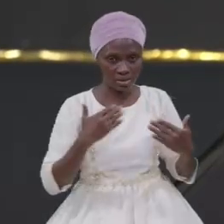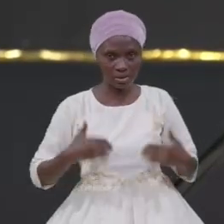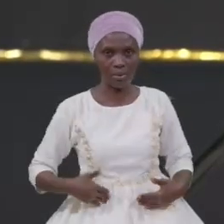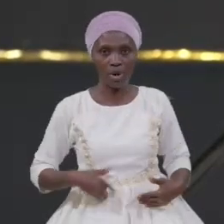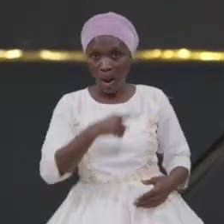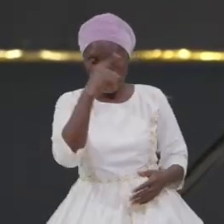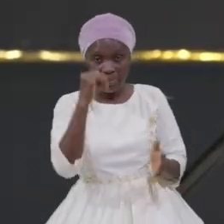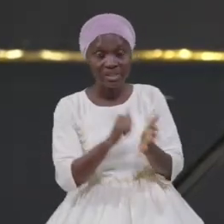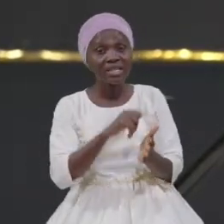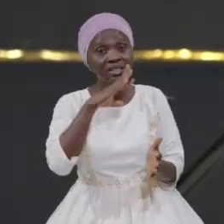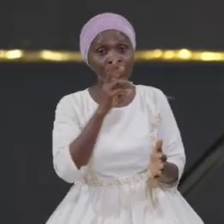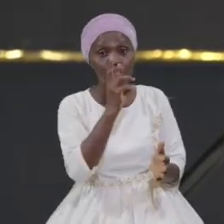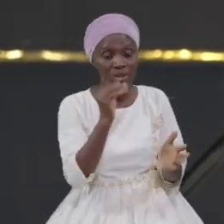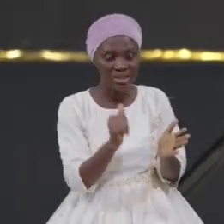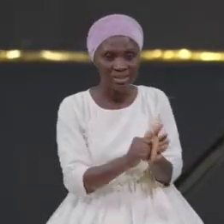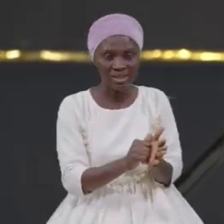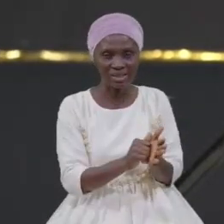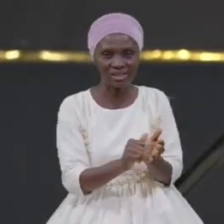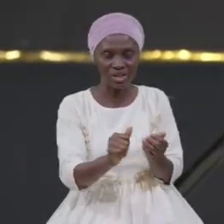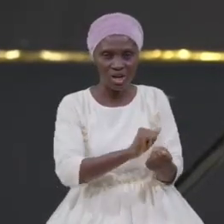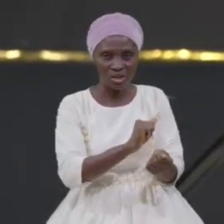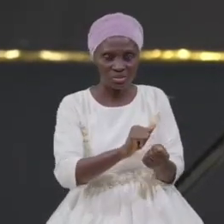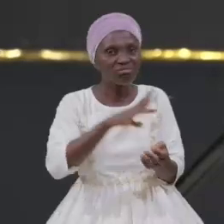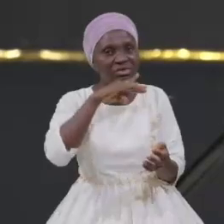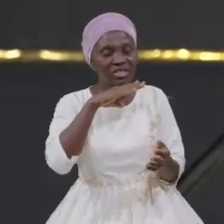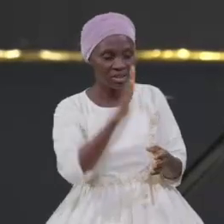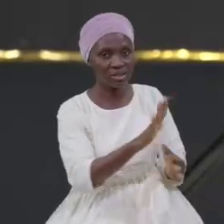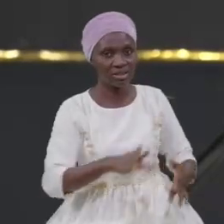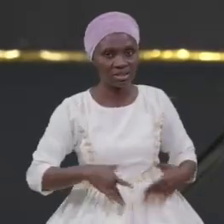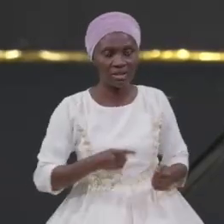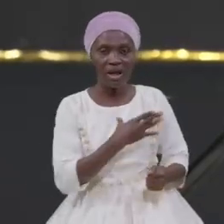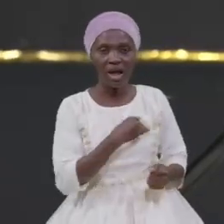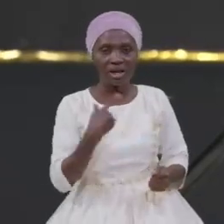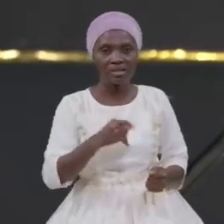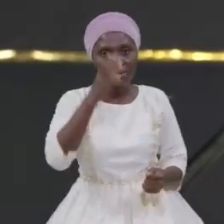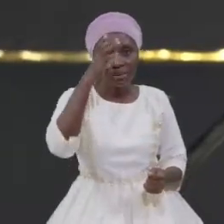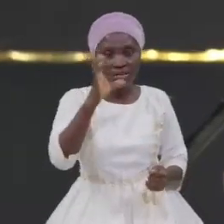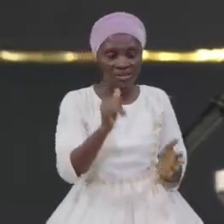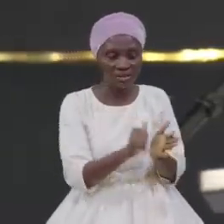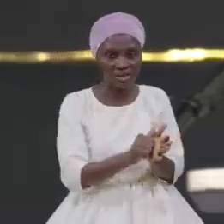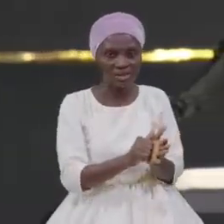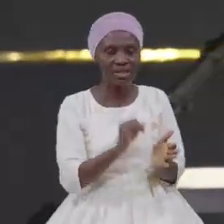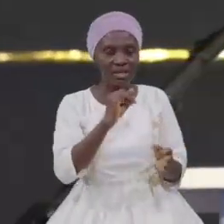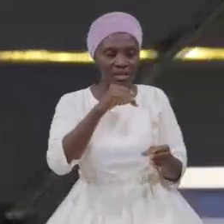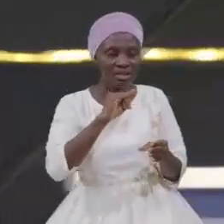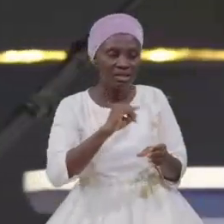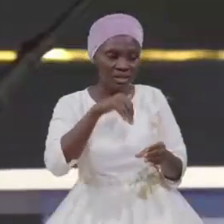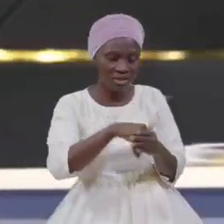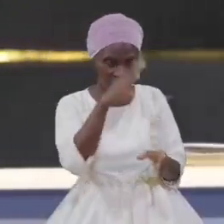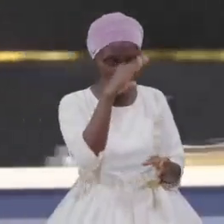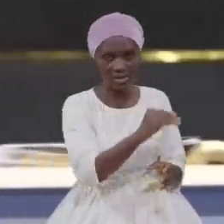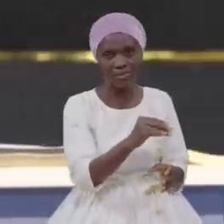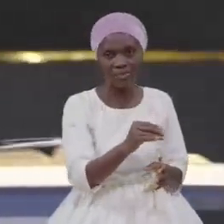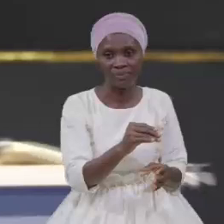his life. And the corruption can destroy him. One, two. The